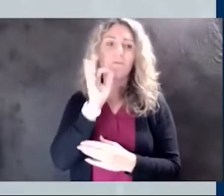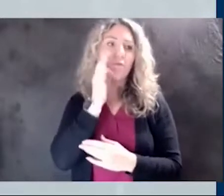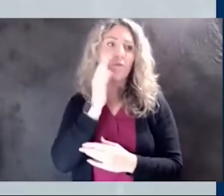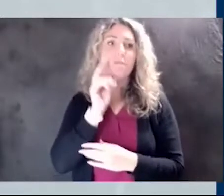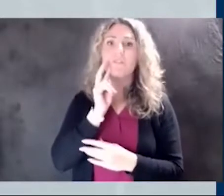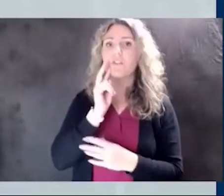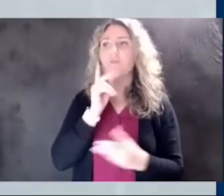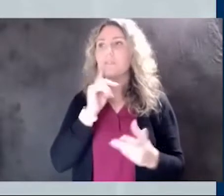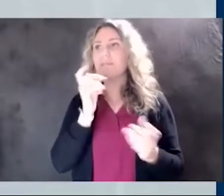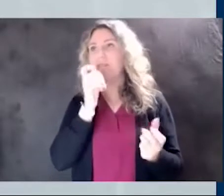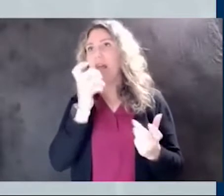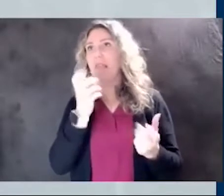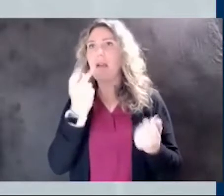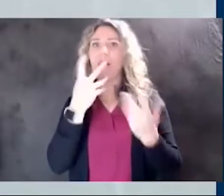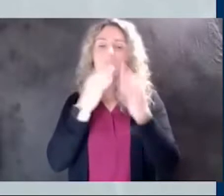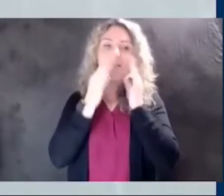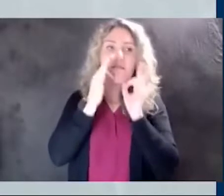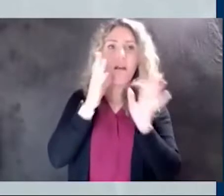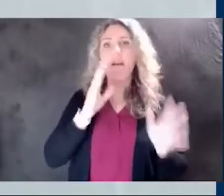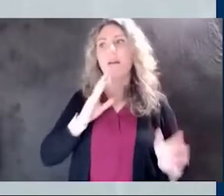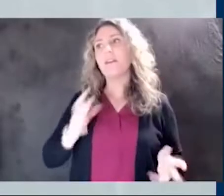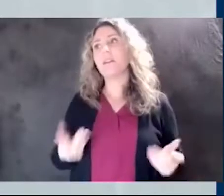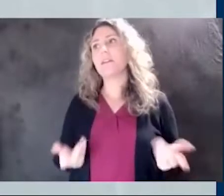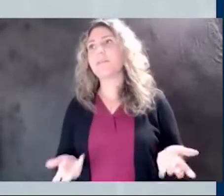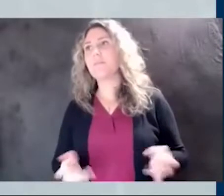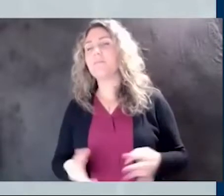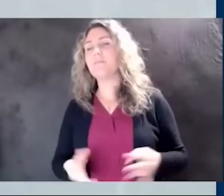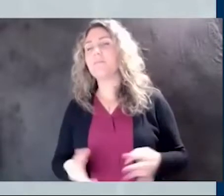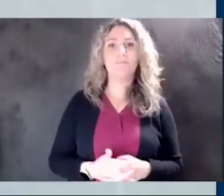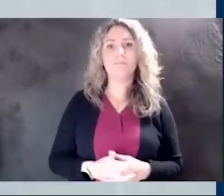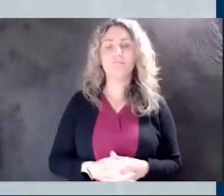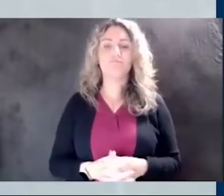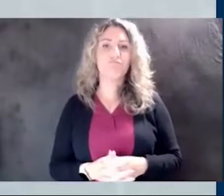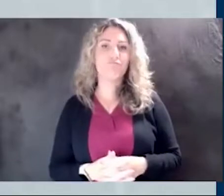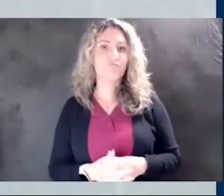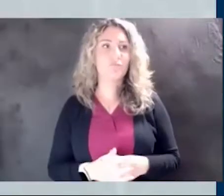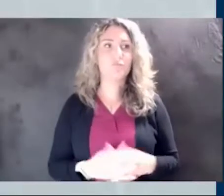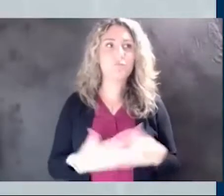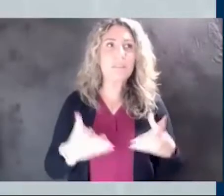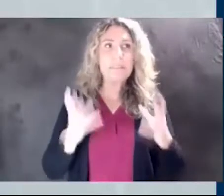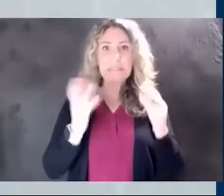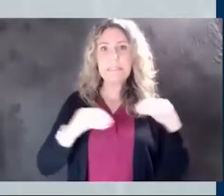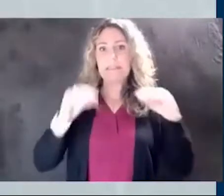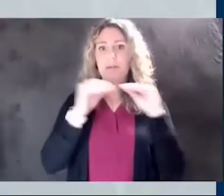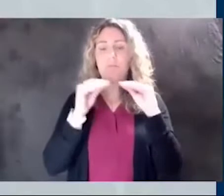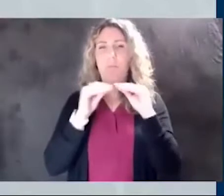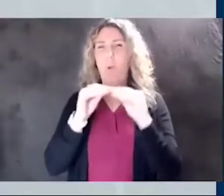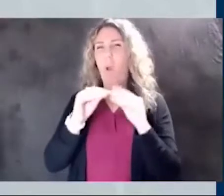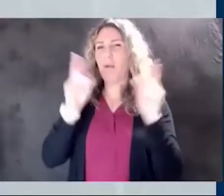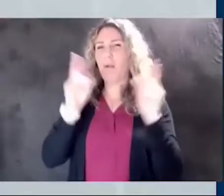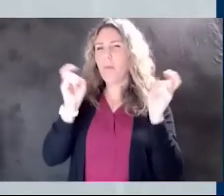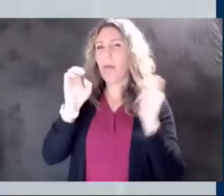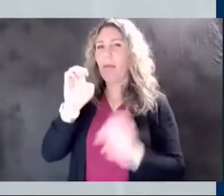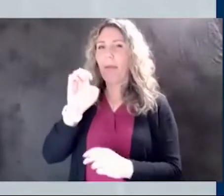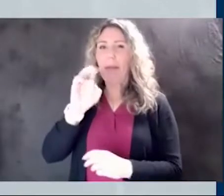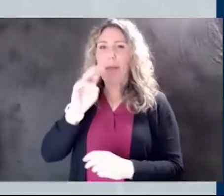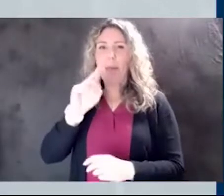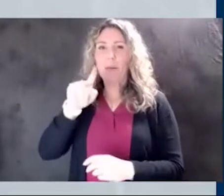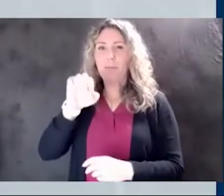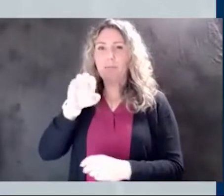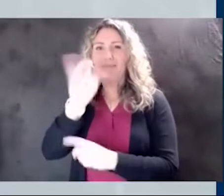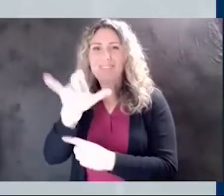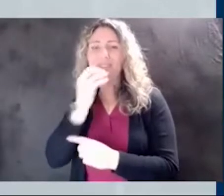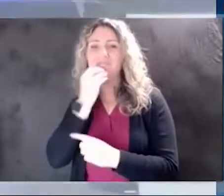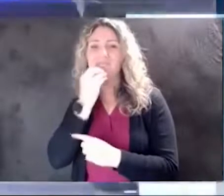lot of snacks. Certainly we don't want to do, the more empty foods. Teaching patients a little more about nutrient dense